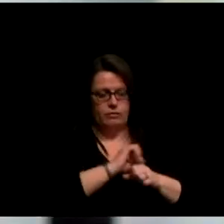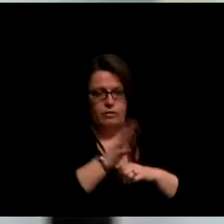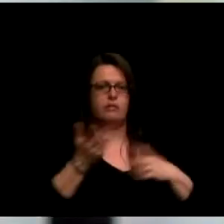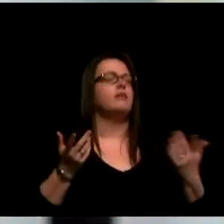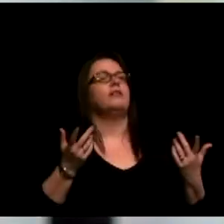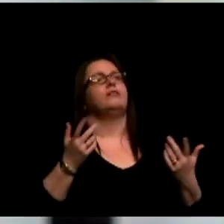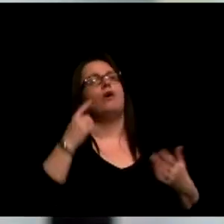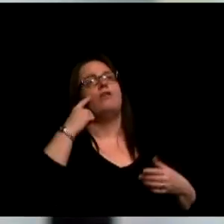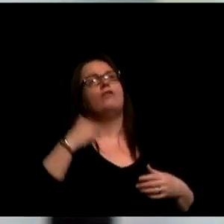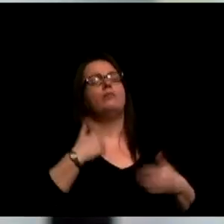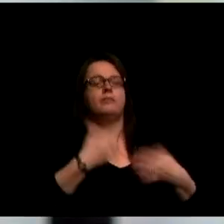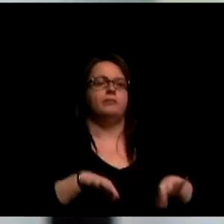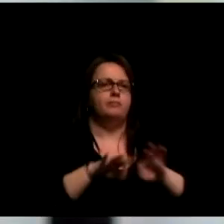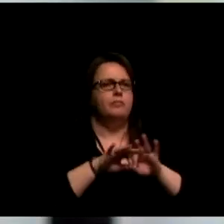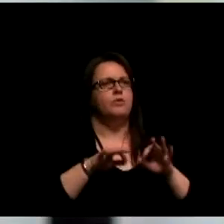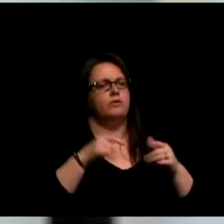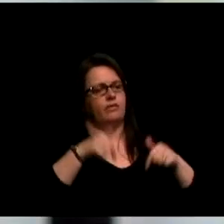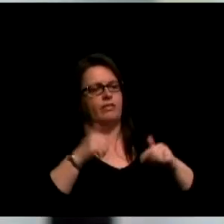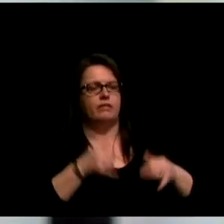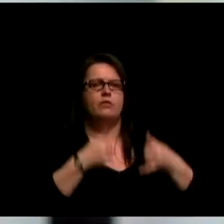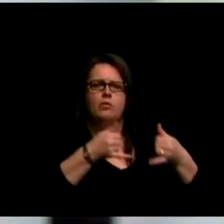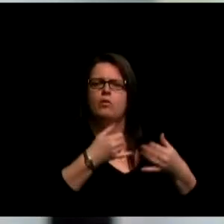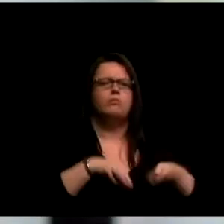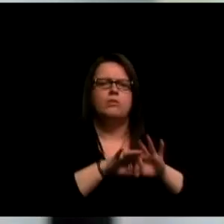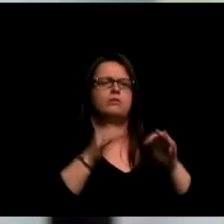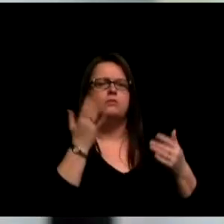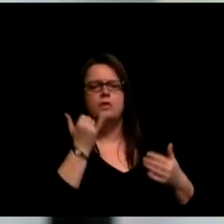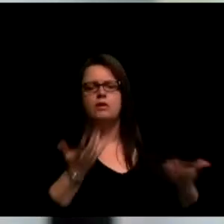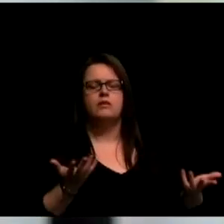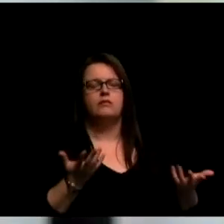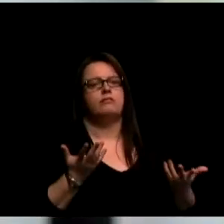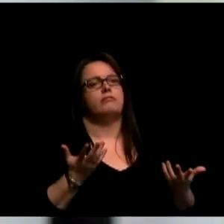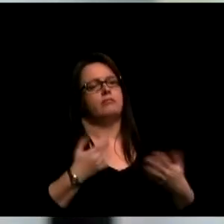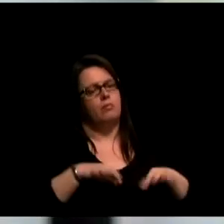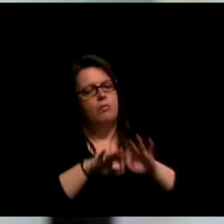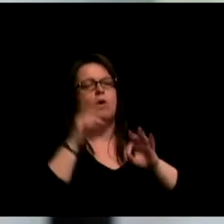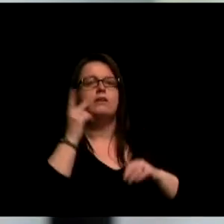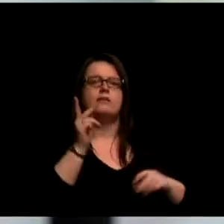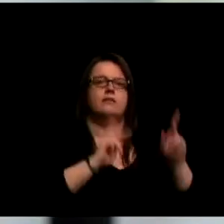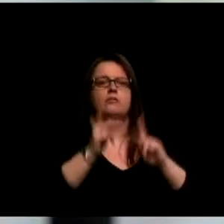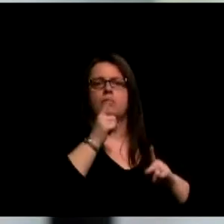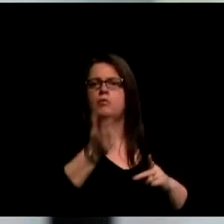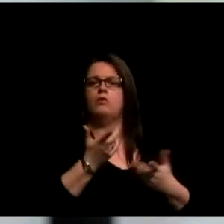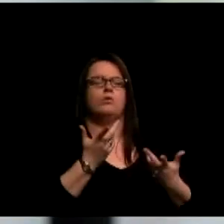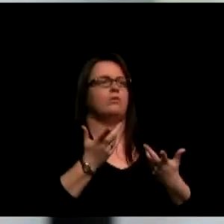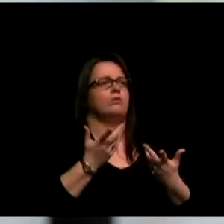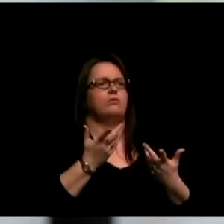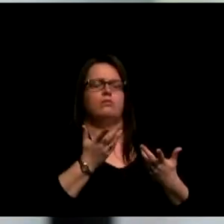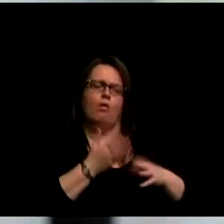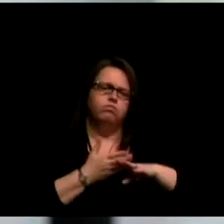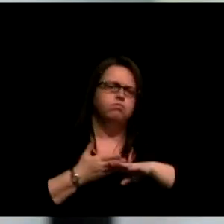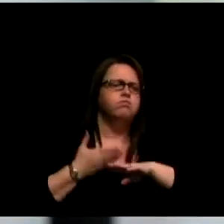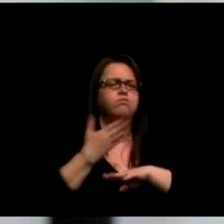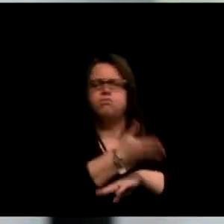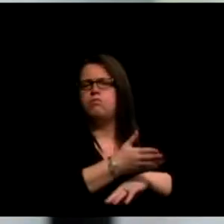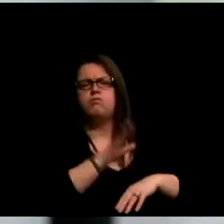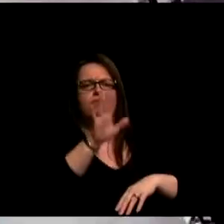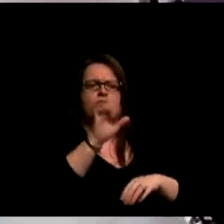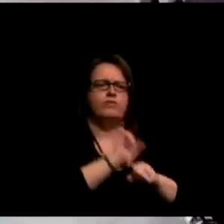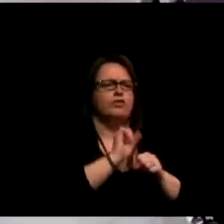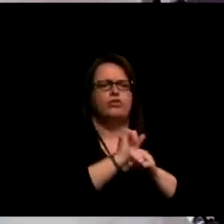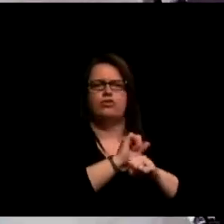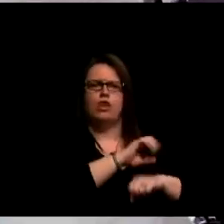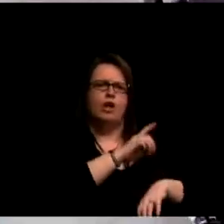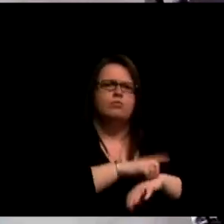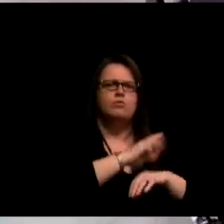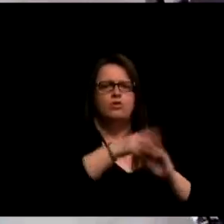to me of these awards is to see people who have gone above and beyond in their jobs, who make such a